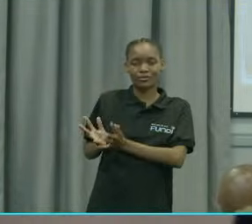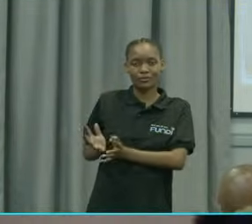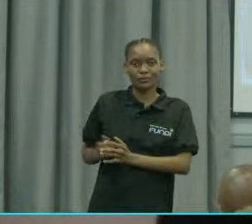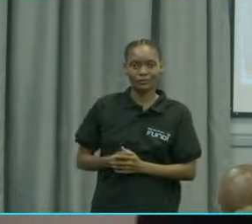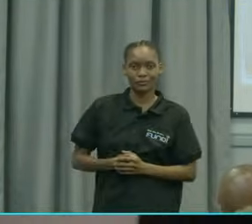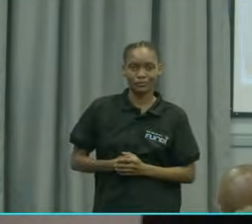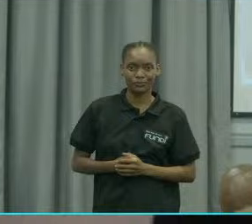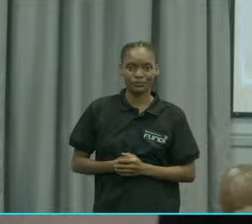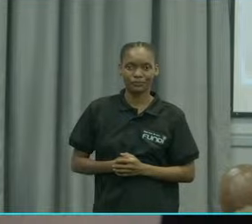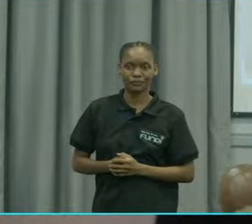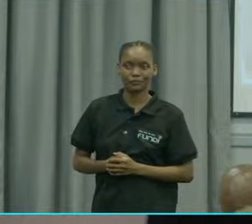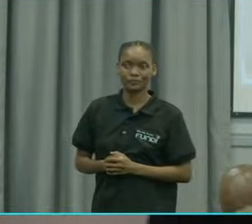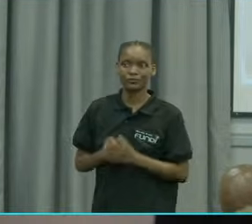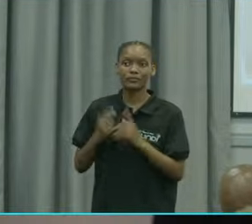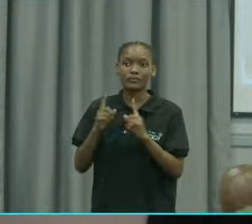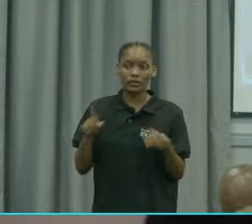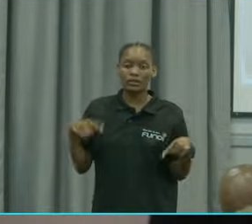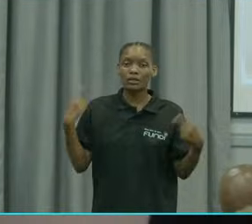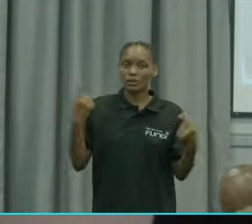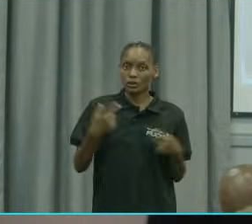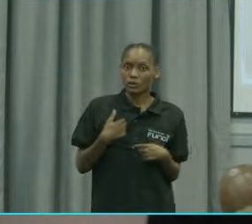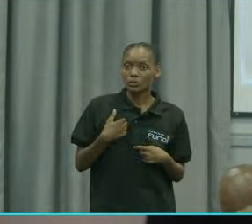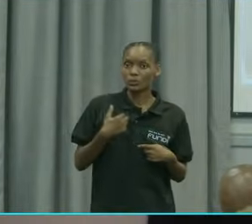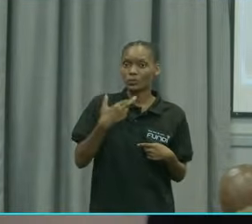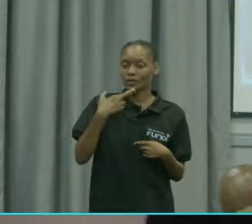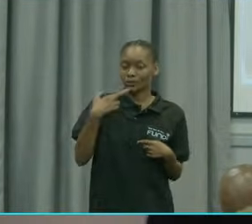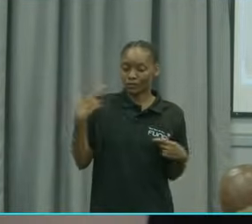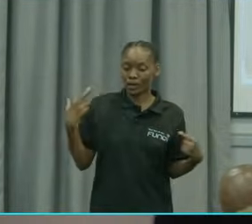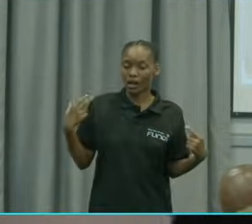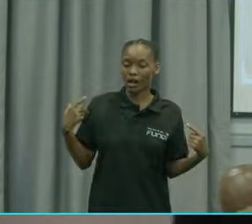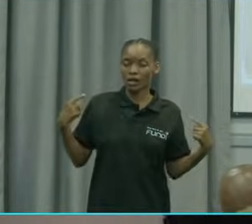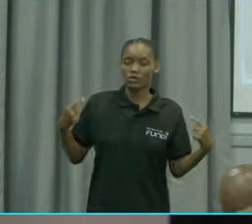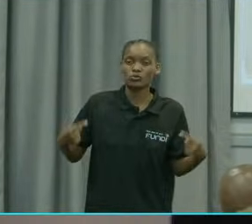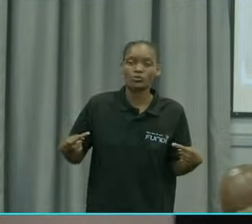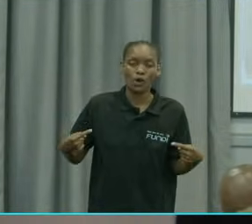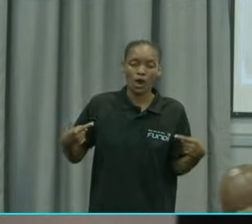and which we can really struggle to deal with it.